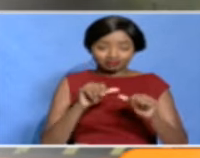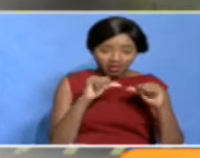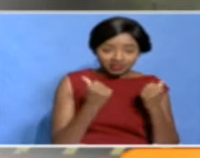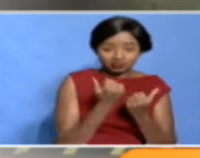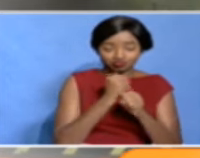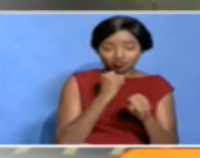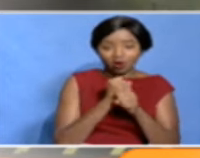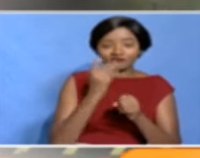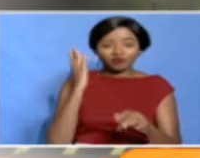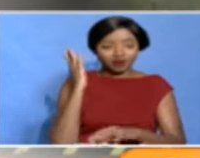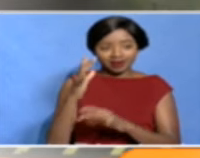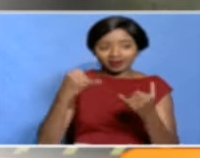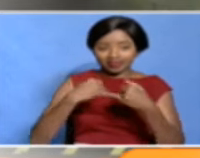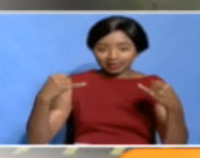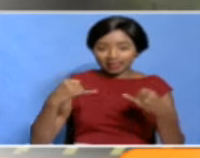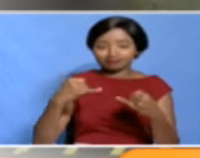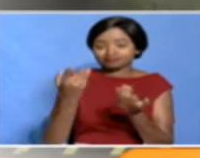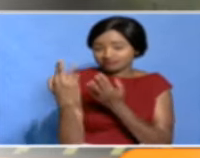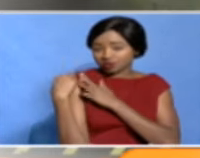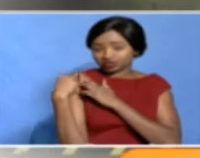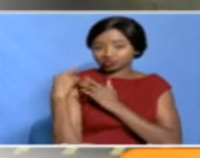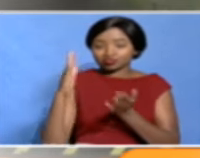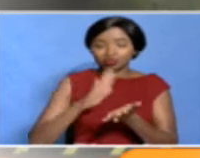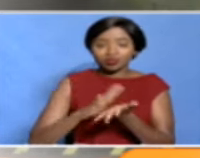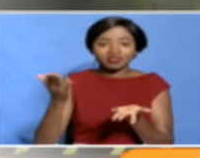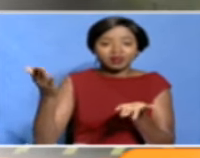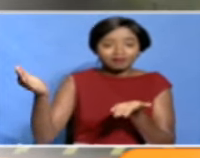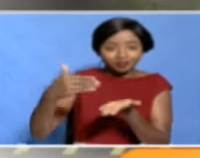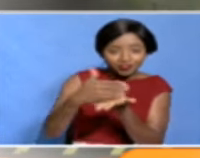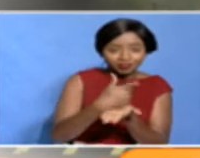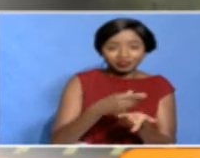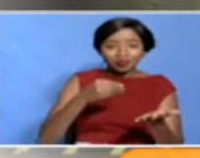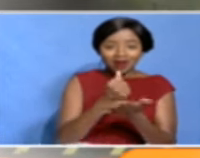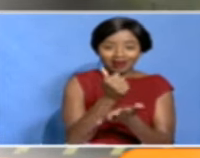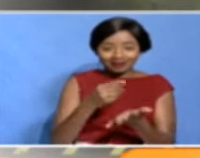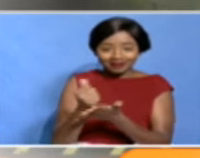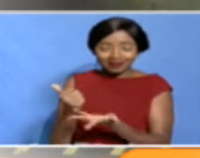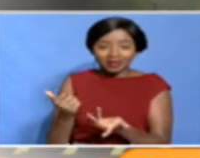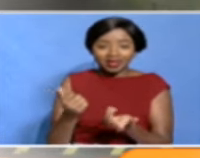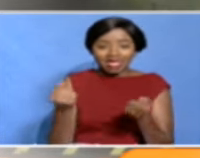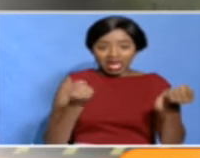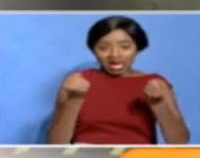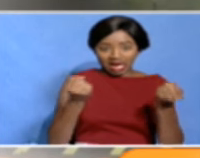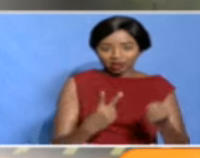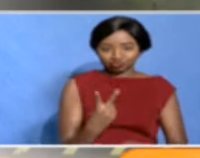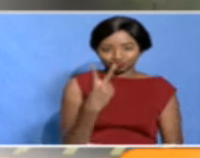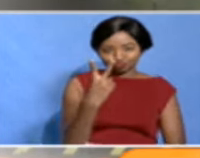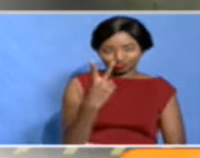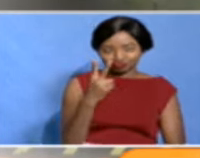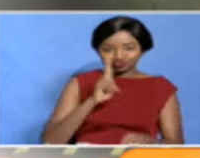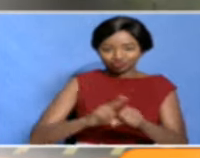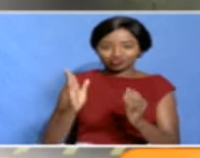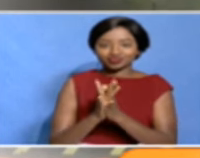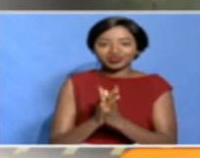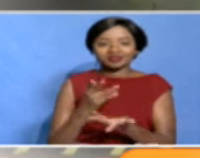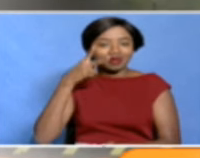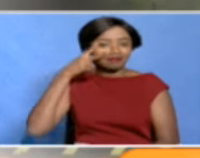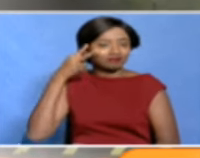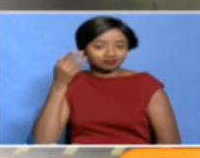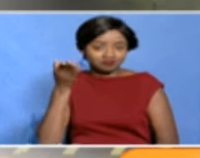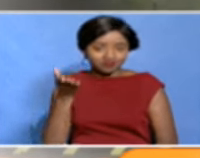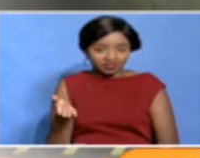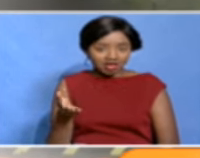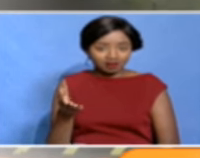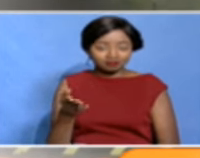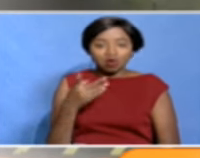court, accused of procuring insurance for two vehicles used by the attackers. Now, the court allowed police to hold the suspect,